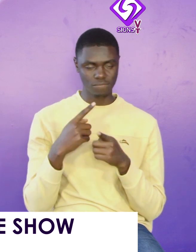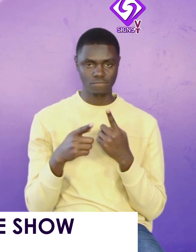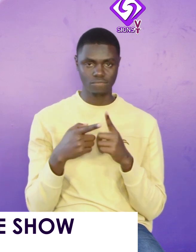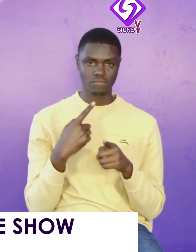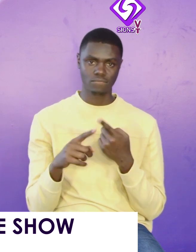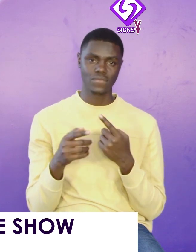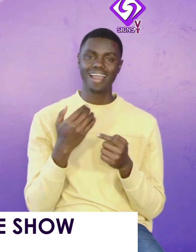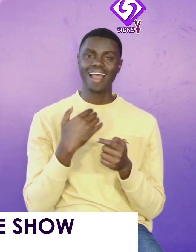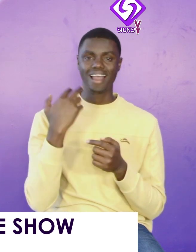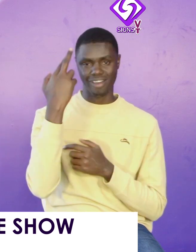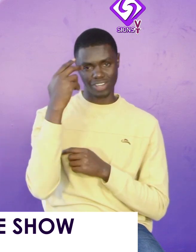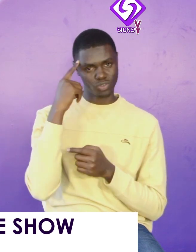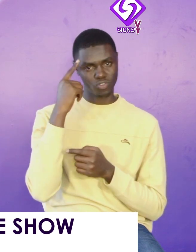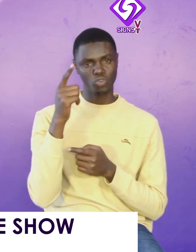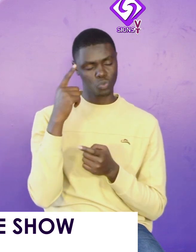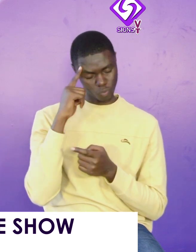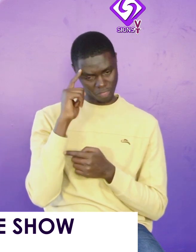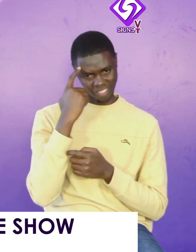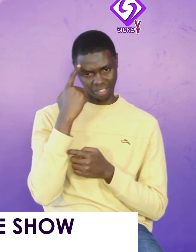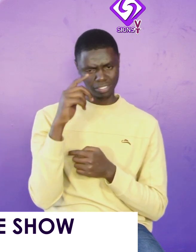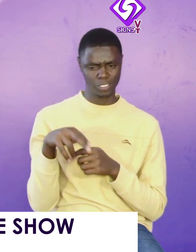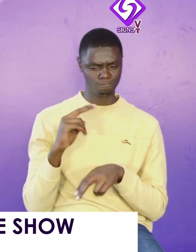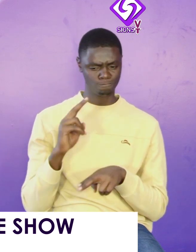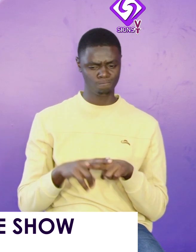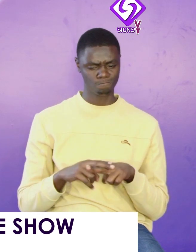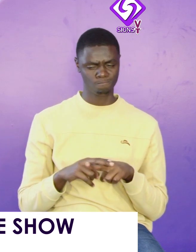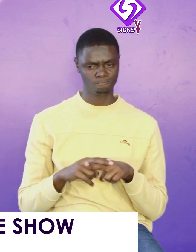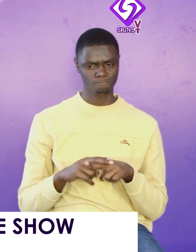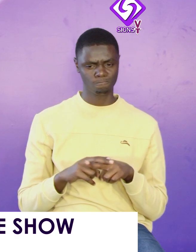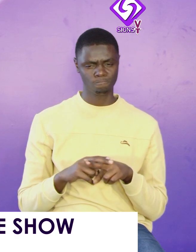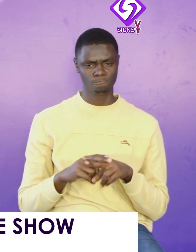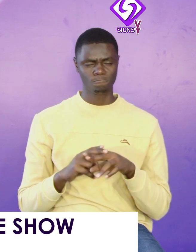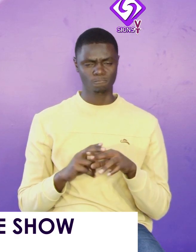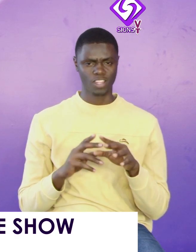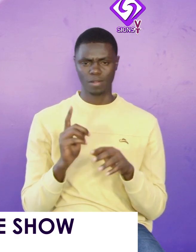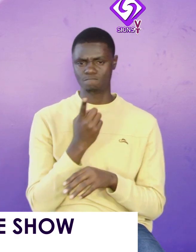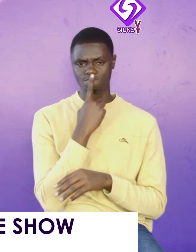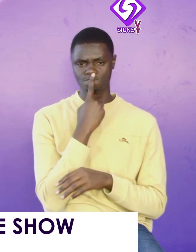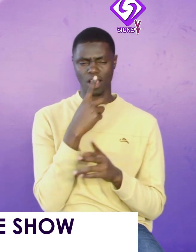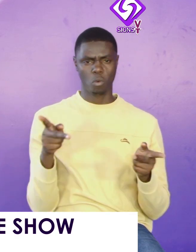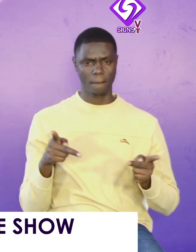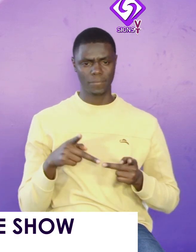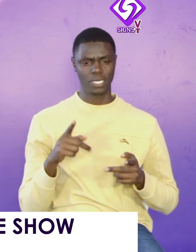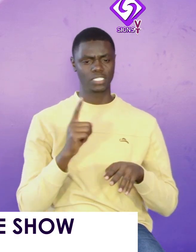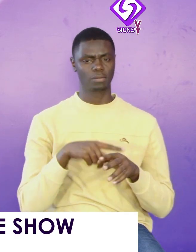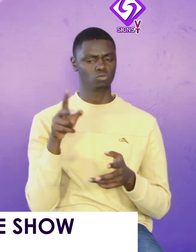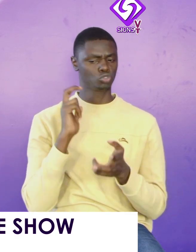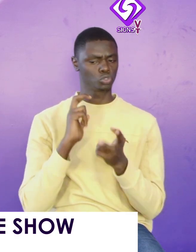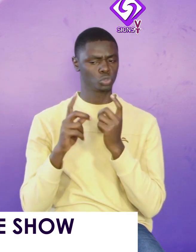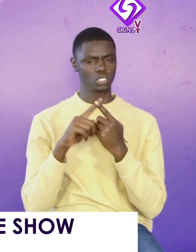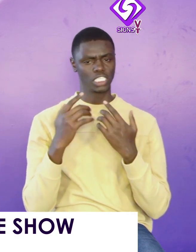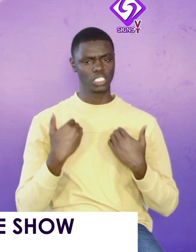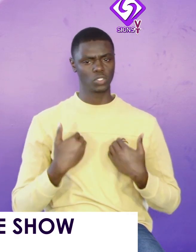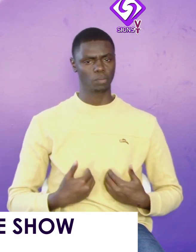There is a reason for you to think. Just sit down in that place of quietness as you listen to me and